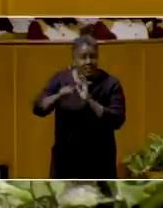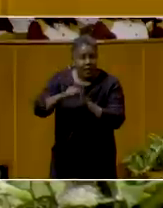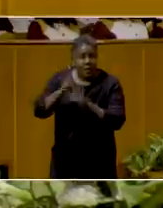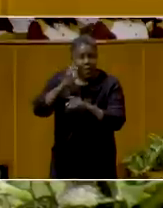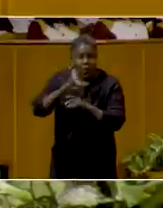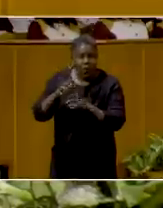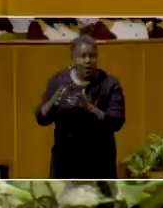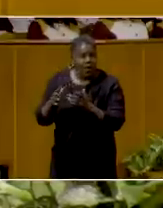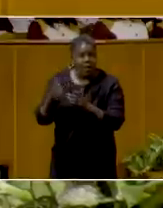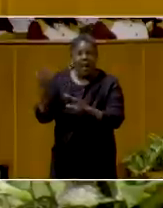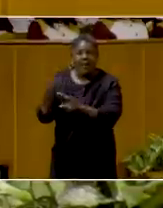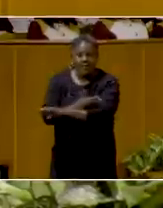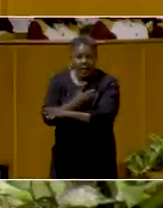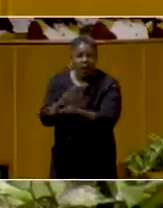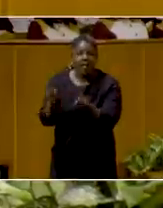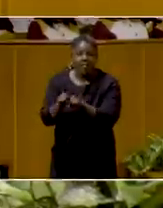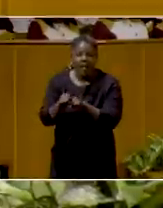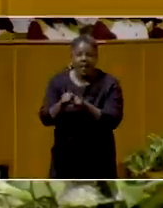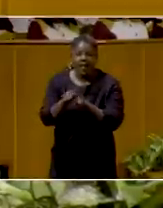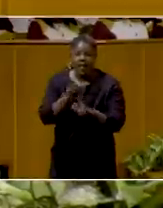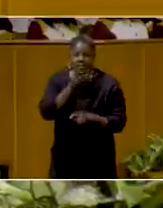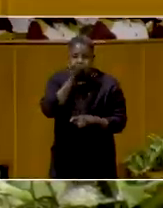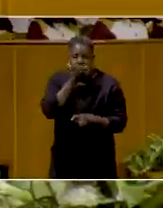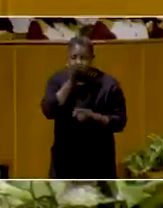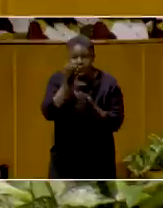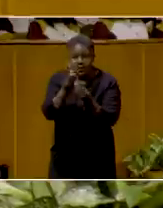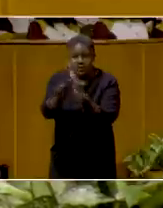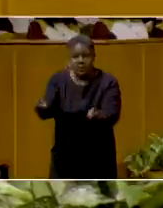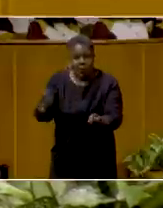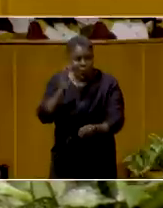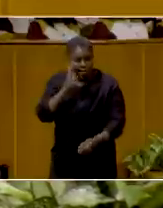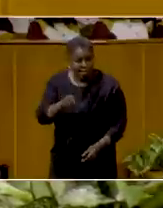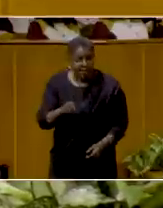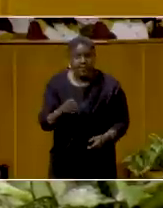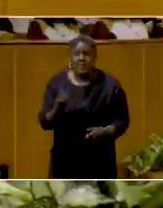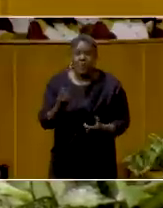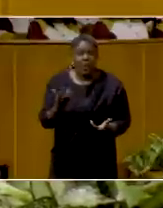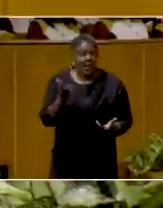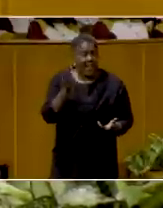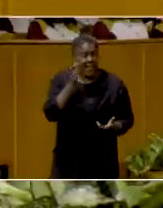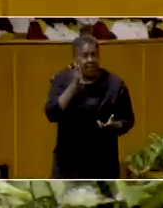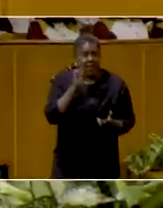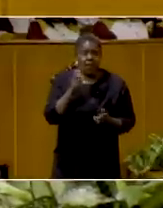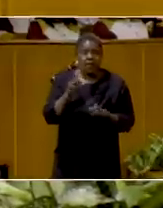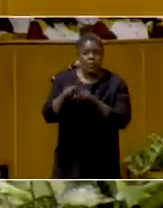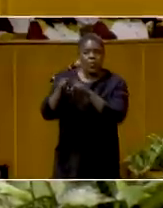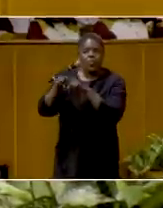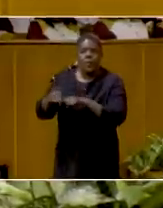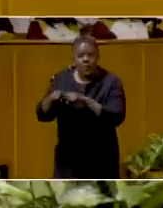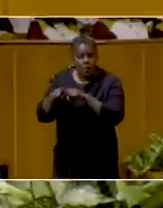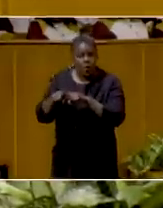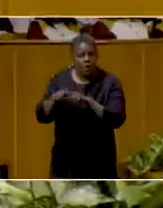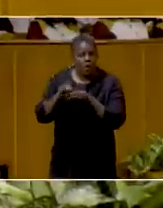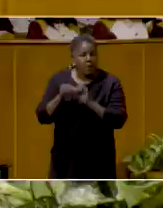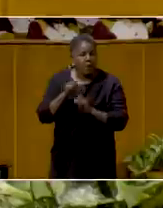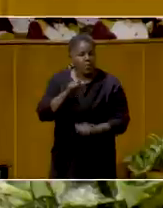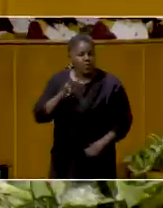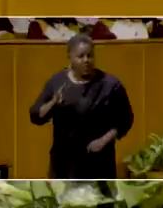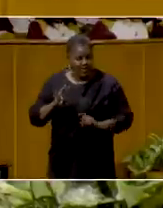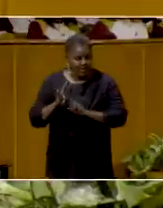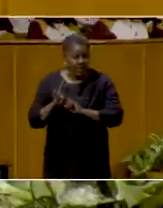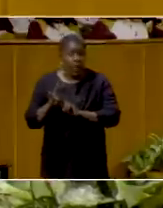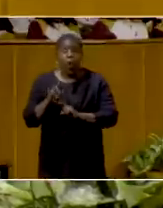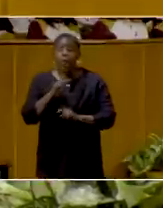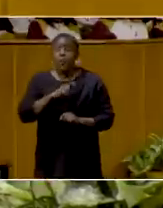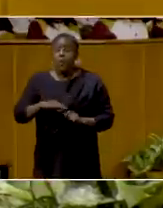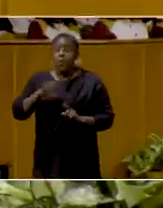wither and be cut down like the green grass. Somebody here, you've hung your hat on Psalm 27. The